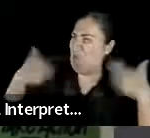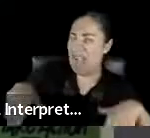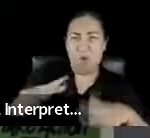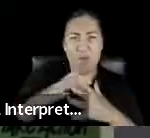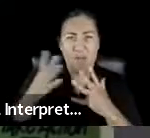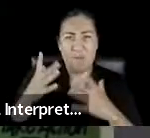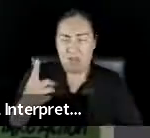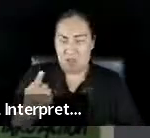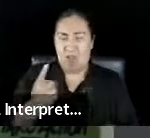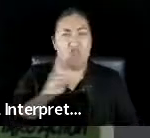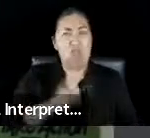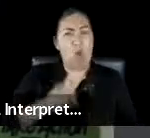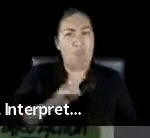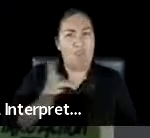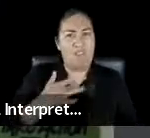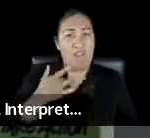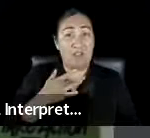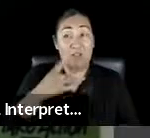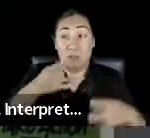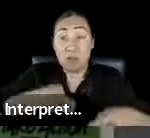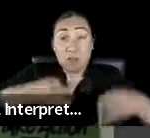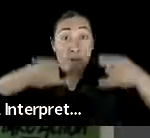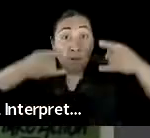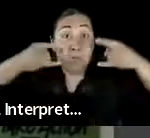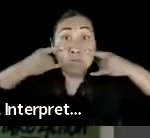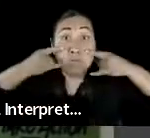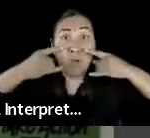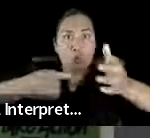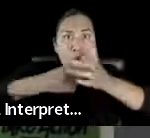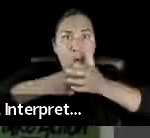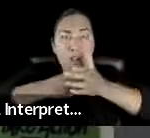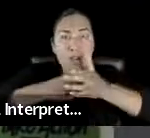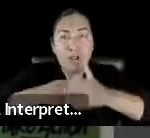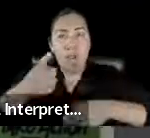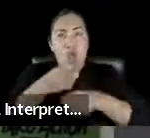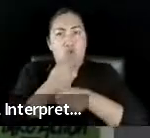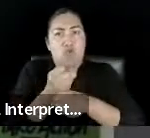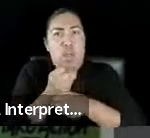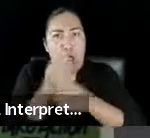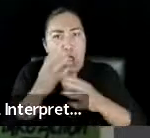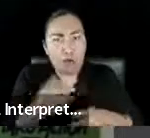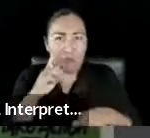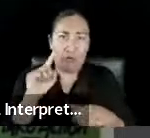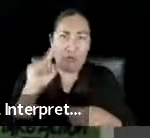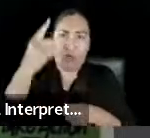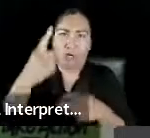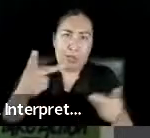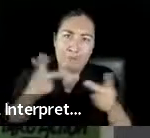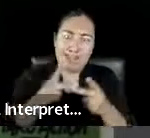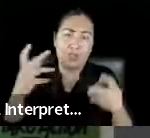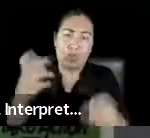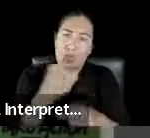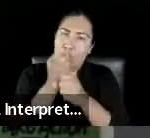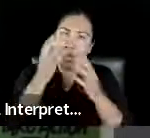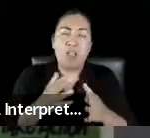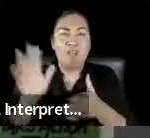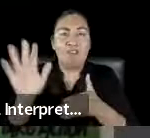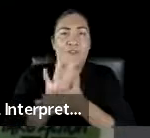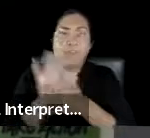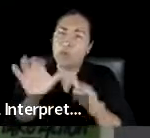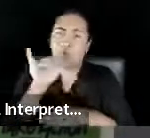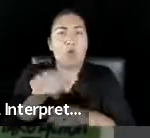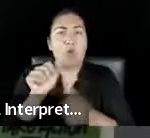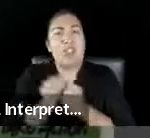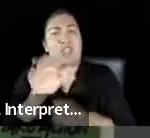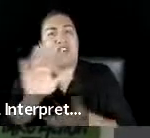of them have felt since the introduction of the face coverings. Our creators of the first place winning film in the Through the Lens of Culture category did just this